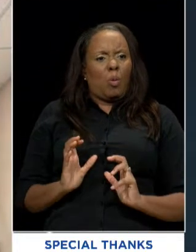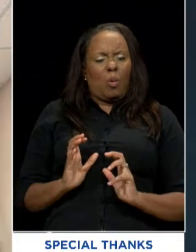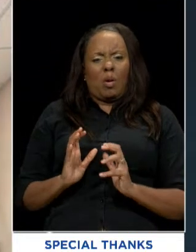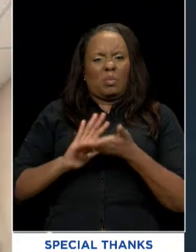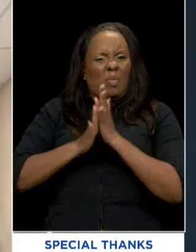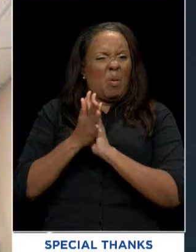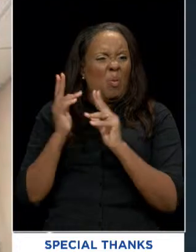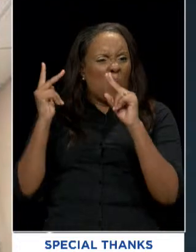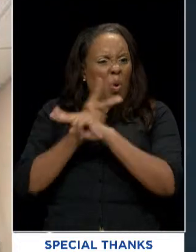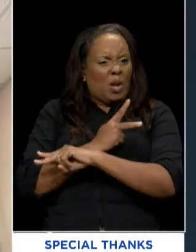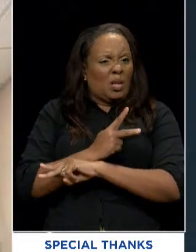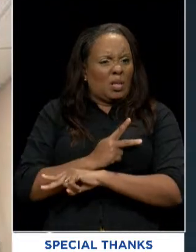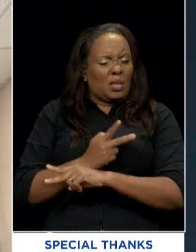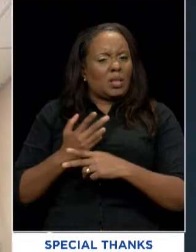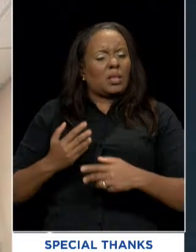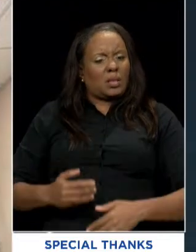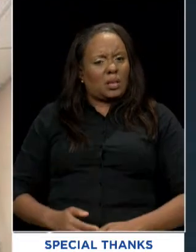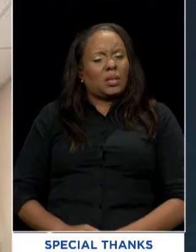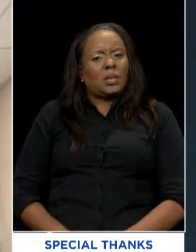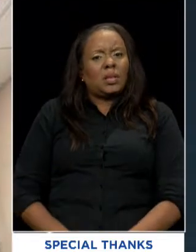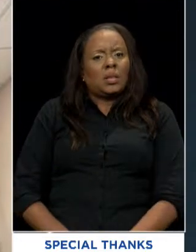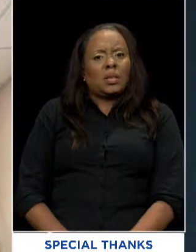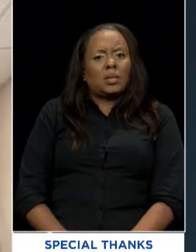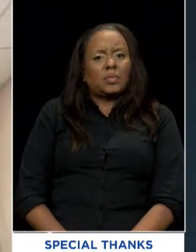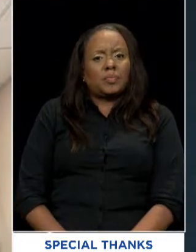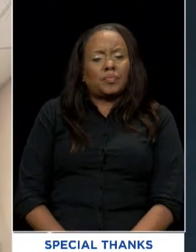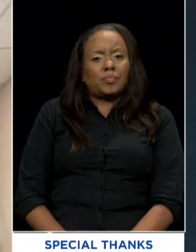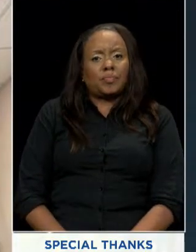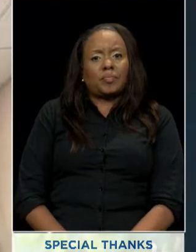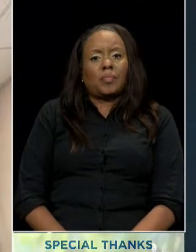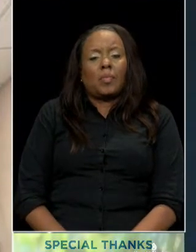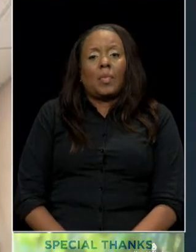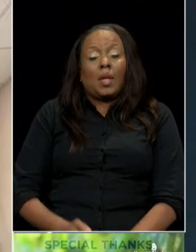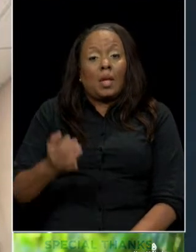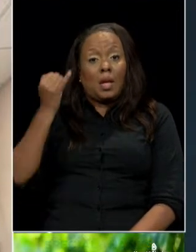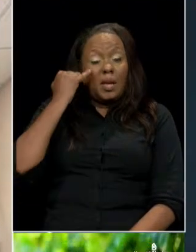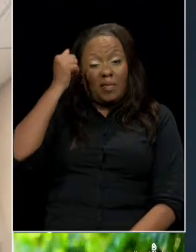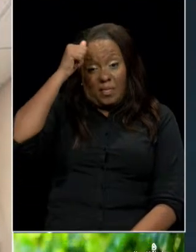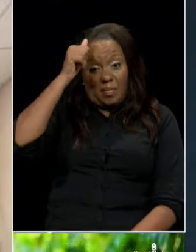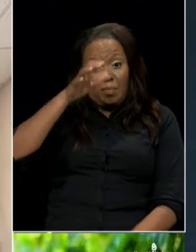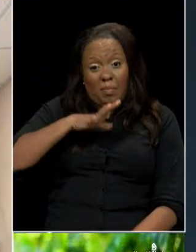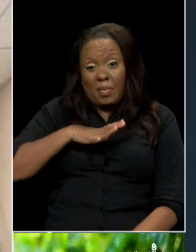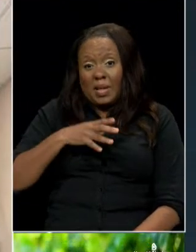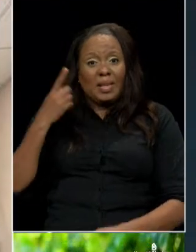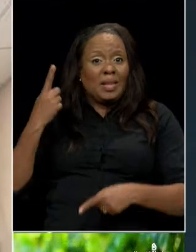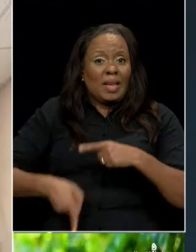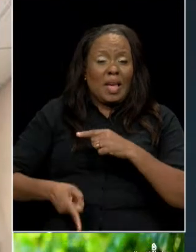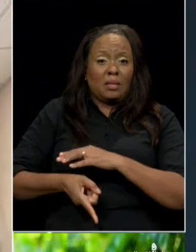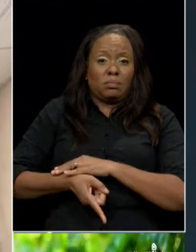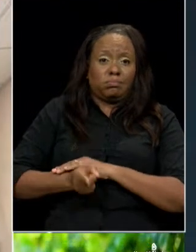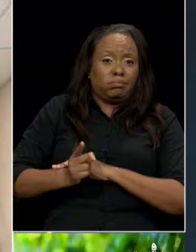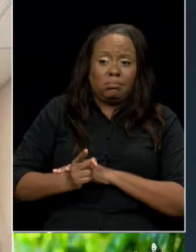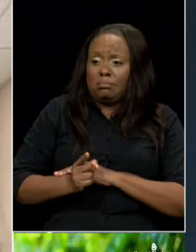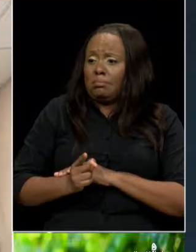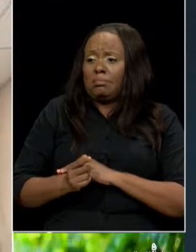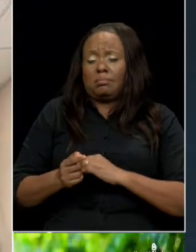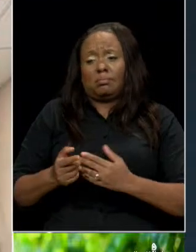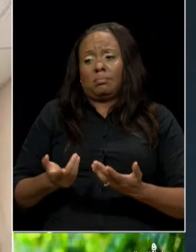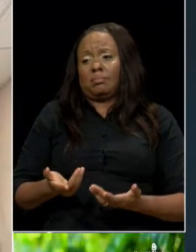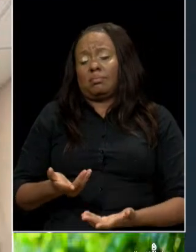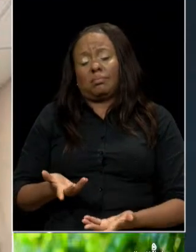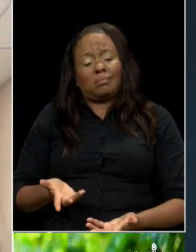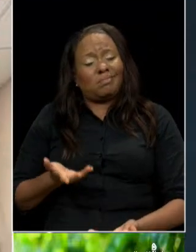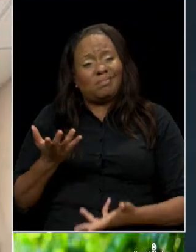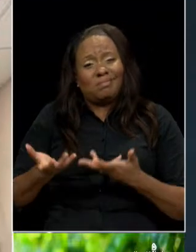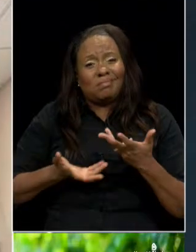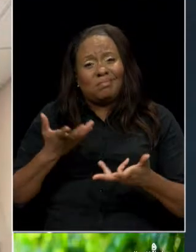dysfunction. Unfortunately, when you do develop erectile dysfunction, there is quite a bit that we can offer. There are drugs